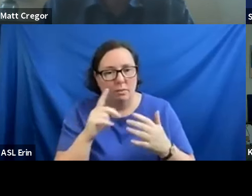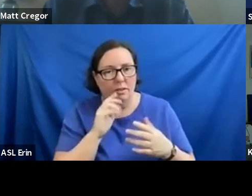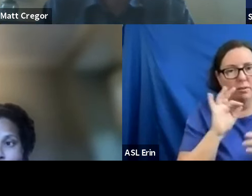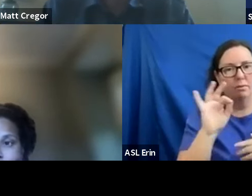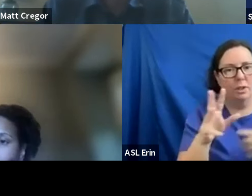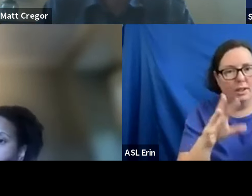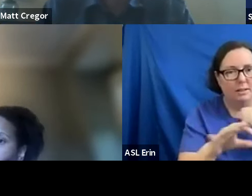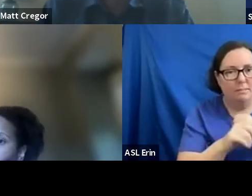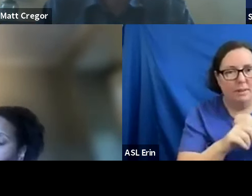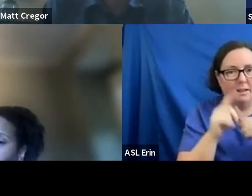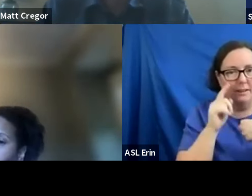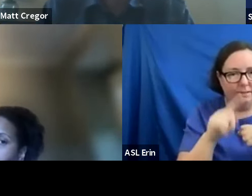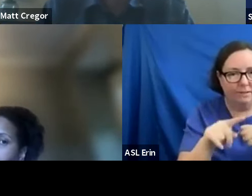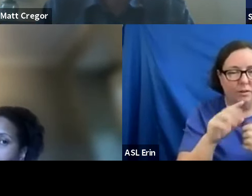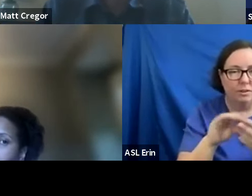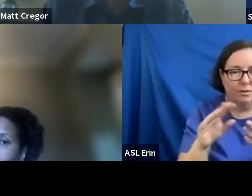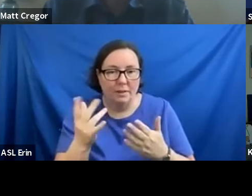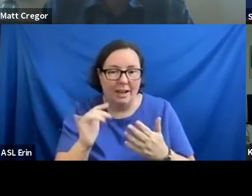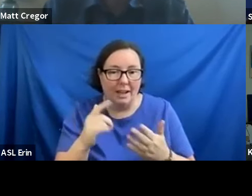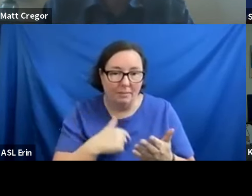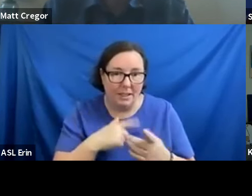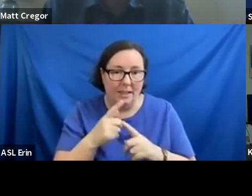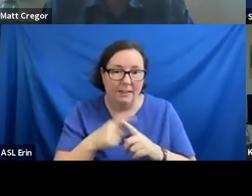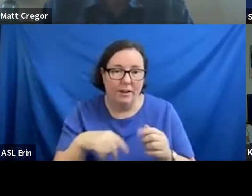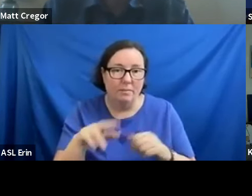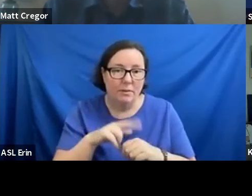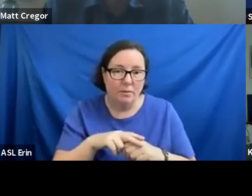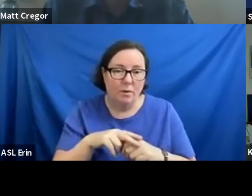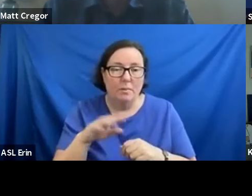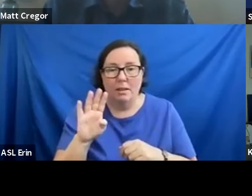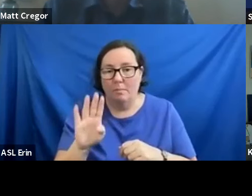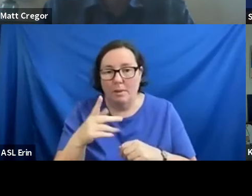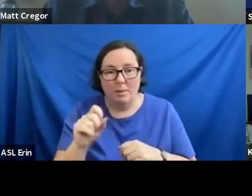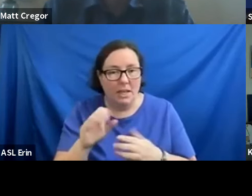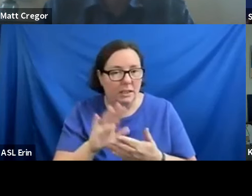in a plug for students like me coming from normal Boston public schools.